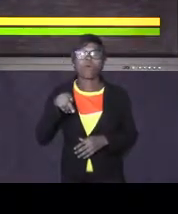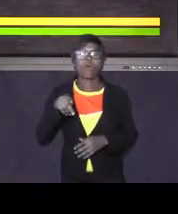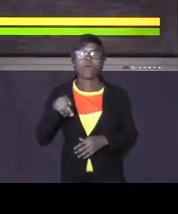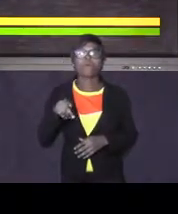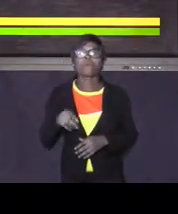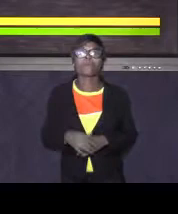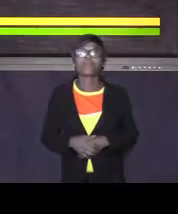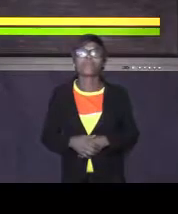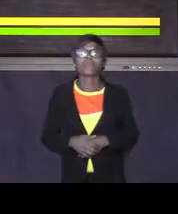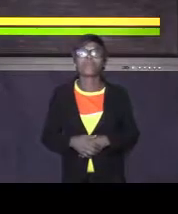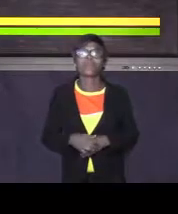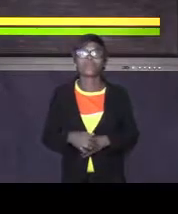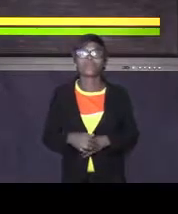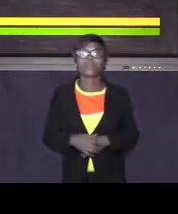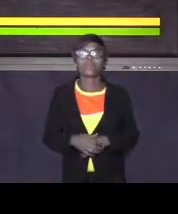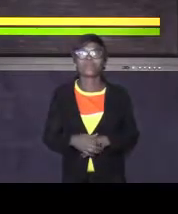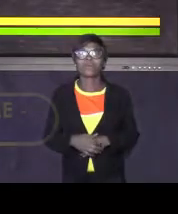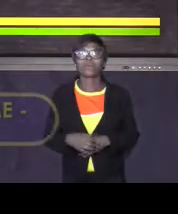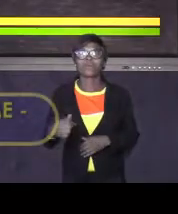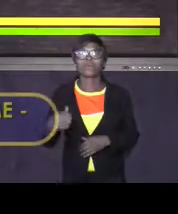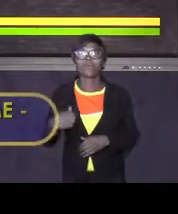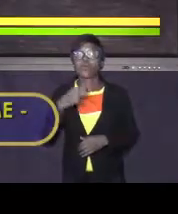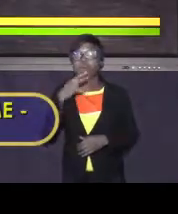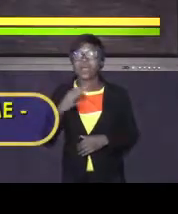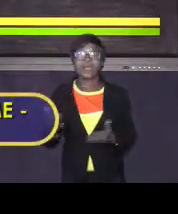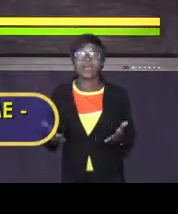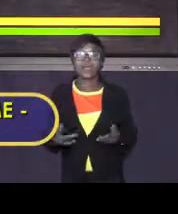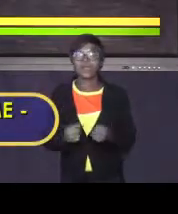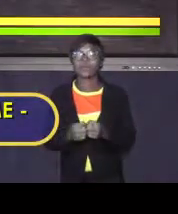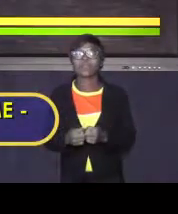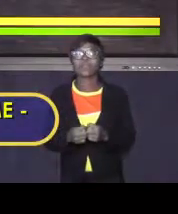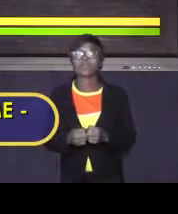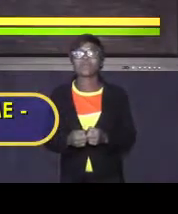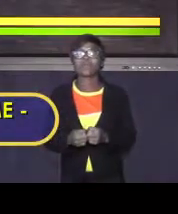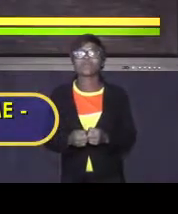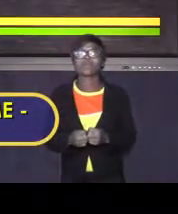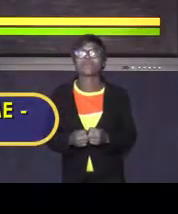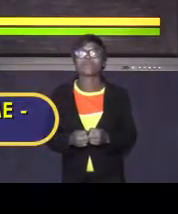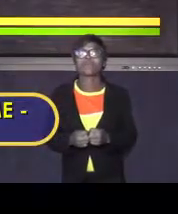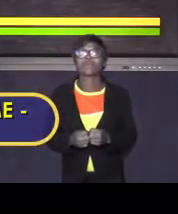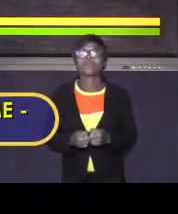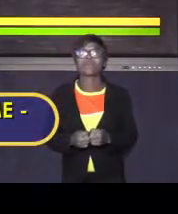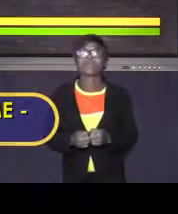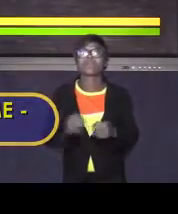Popo is here. Good, we are here together.